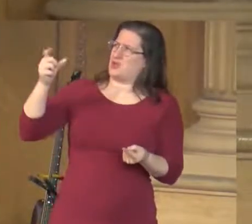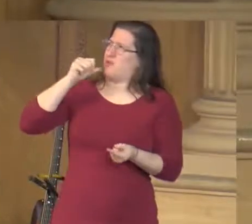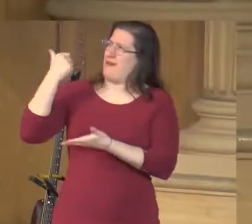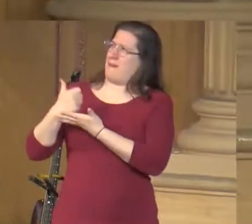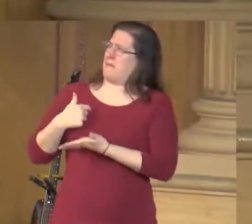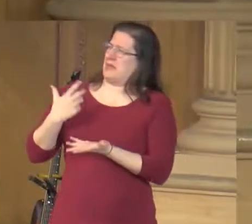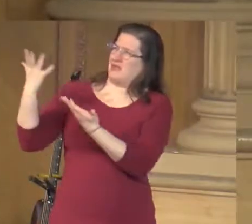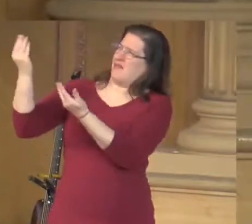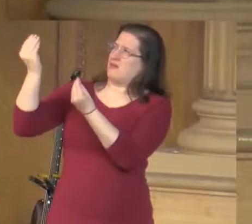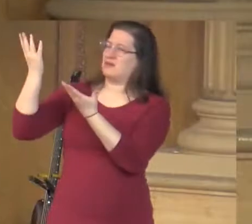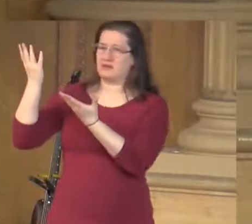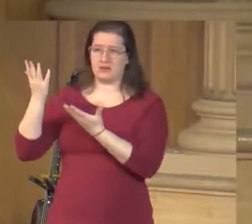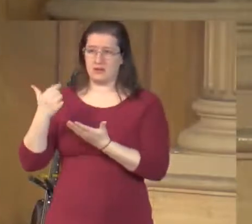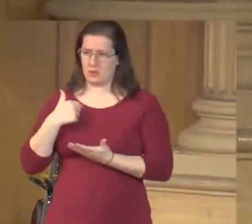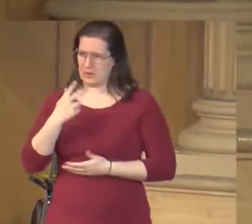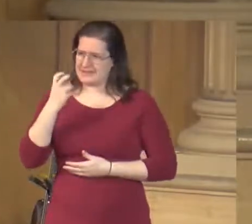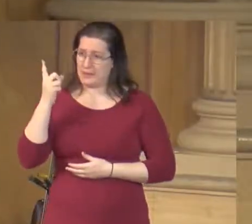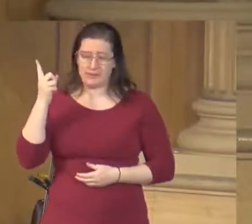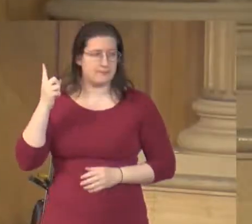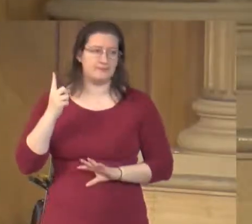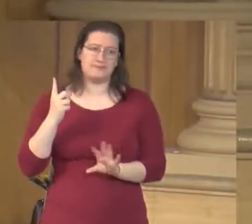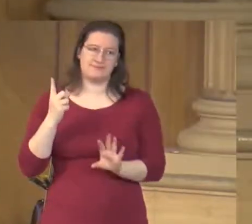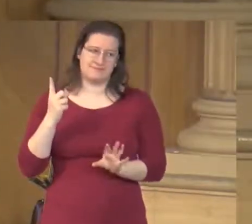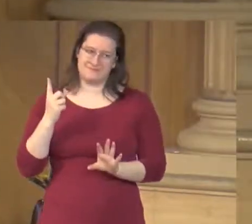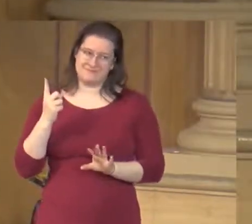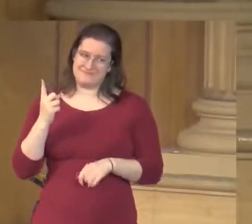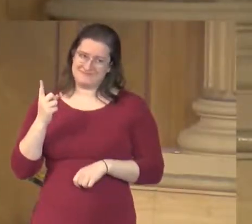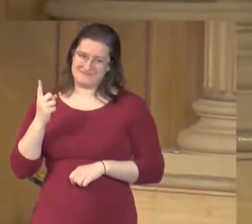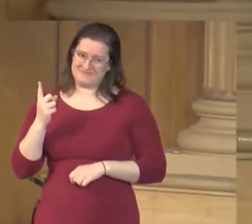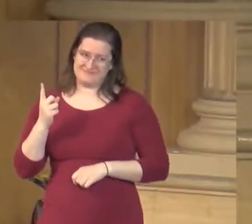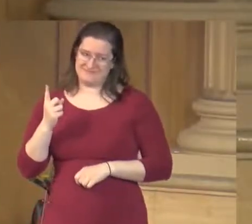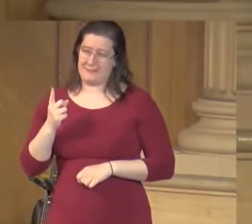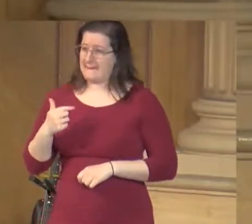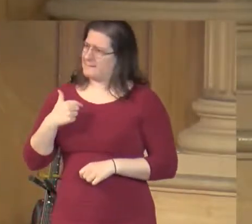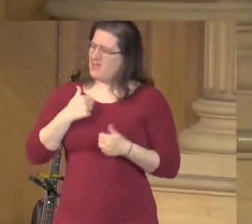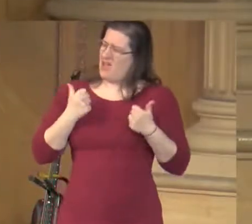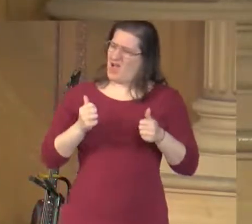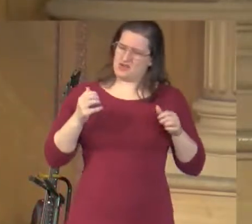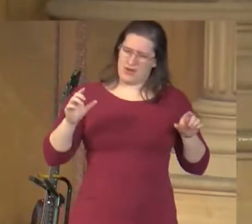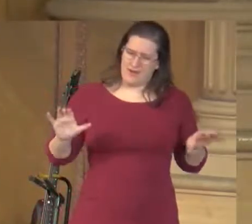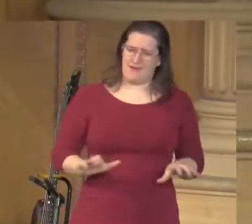When things don't go the way they should, and we say, why is this happening to me? I try to do everything right.